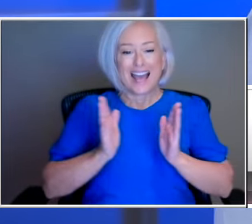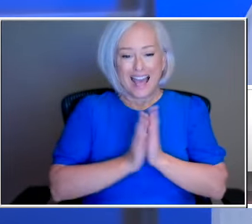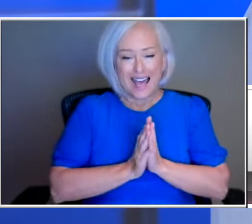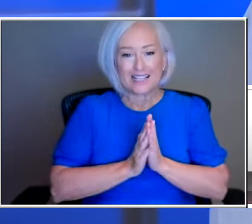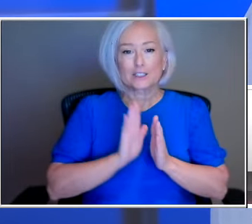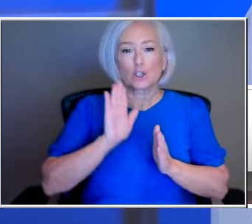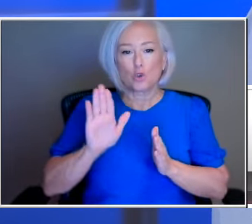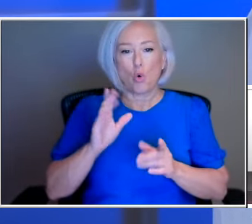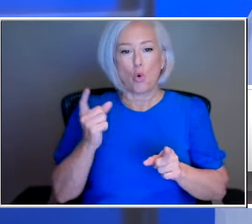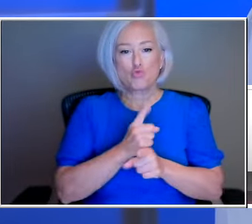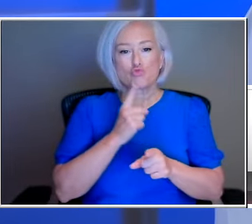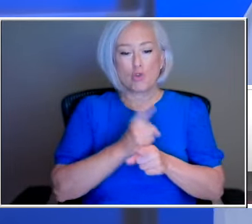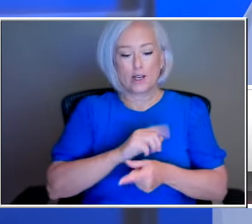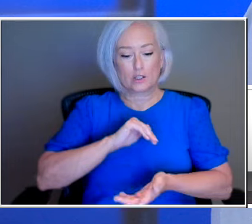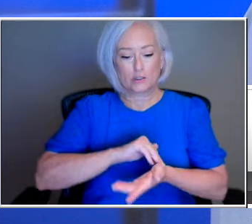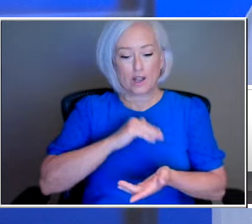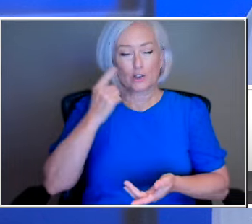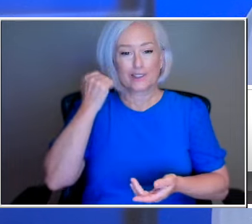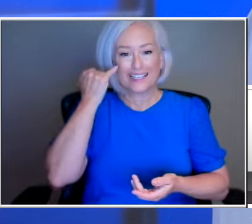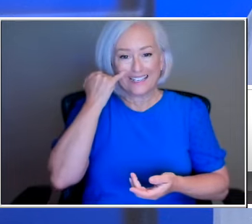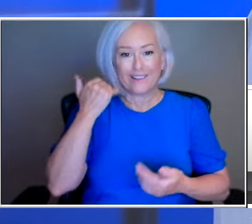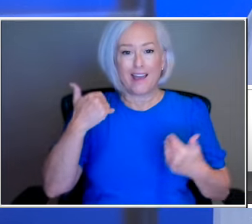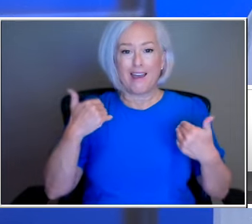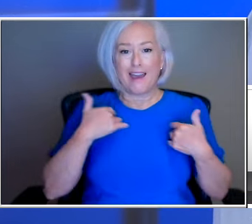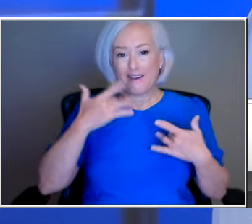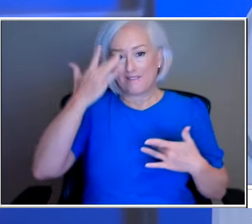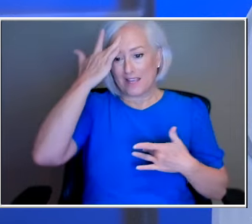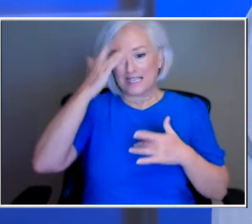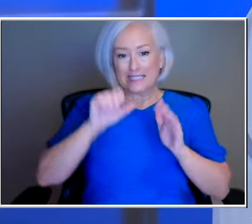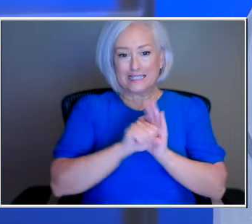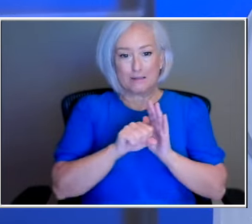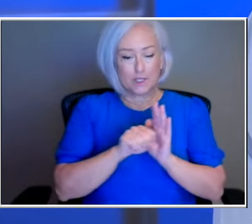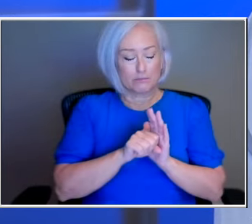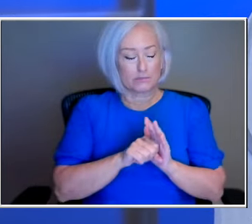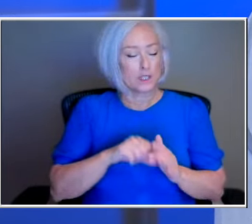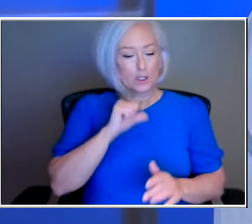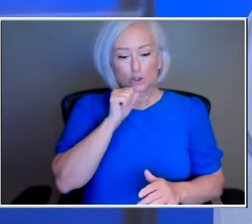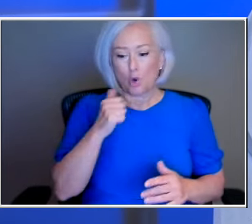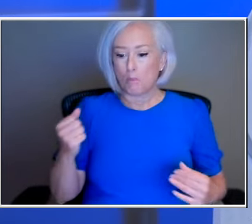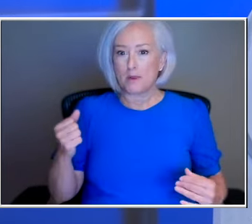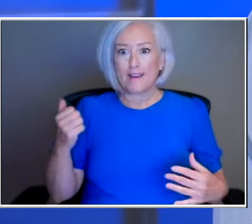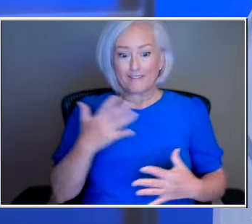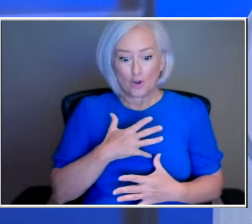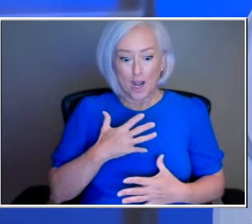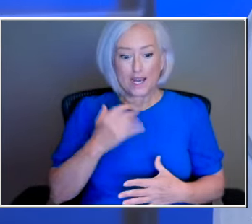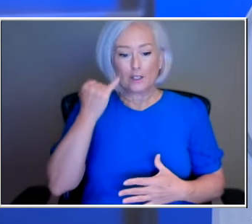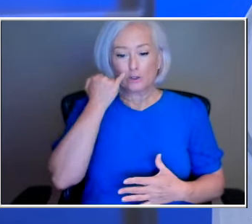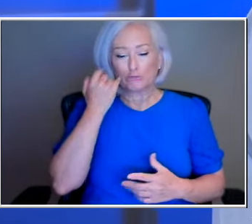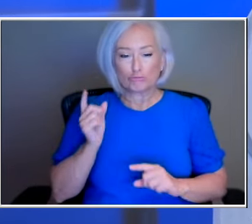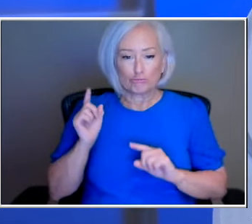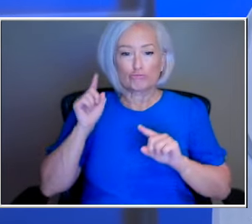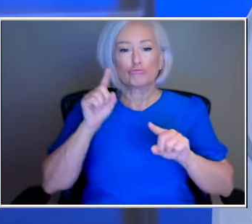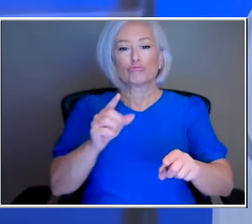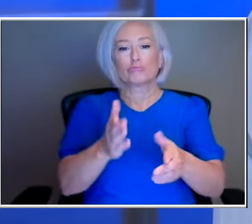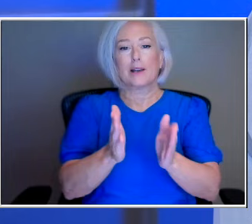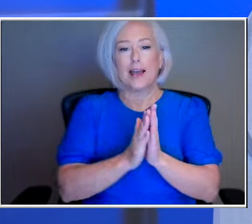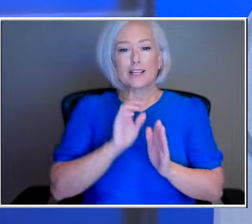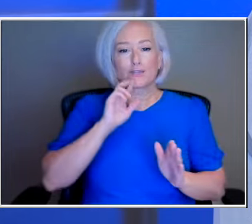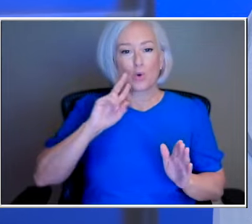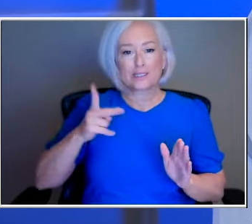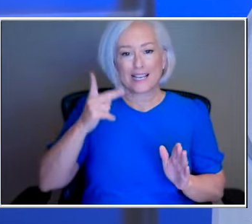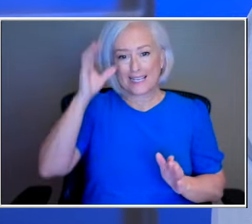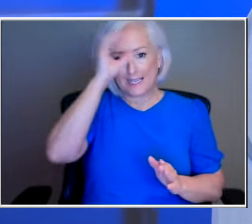doctor when you have symptoms. Don't be afraid of a second opinion. When you get involved in the cancer treatments, reach out to family